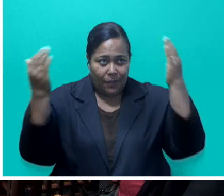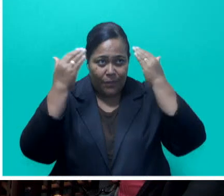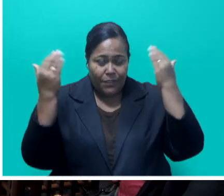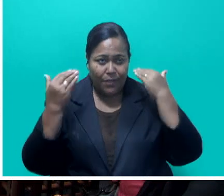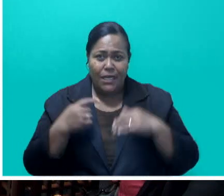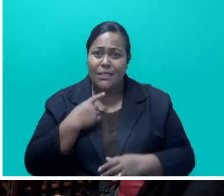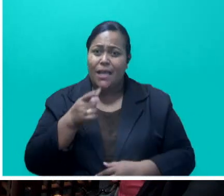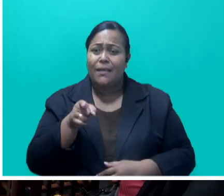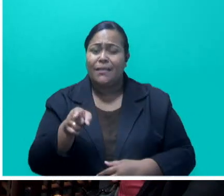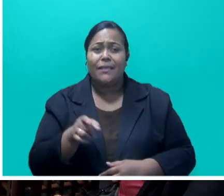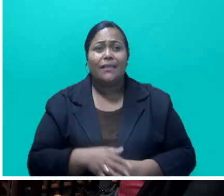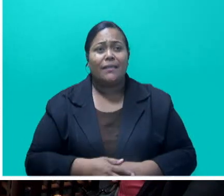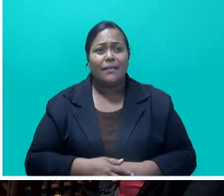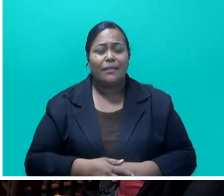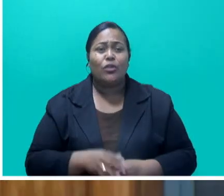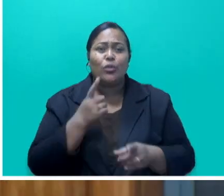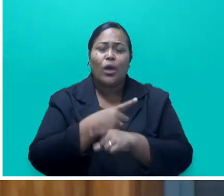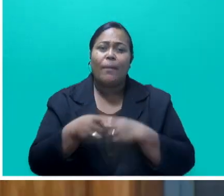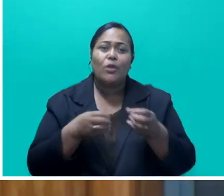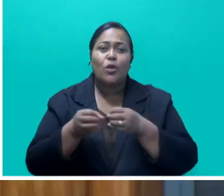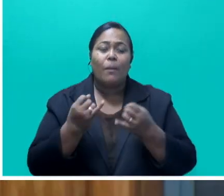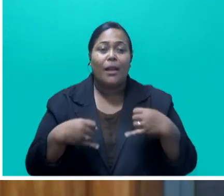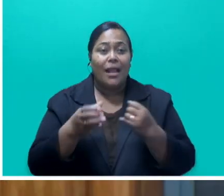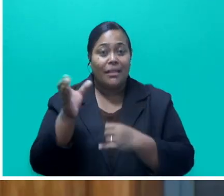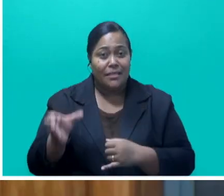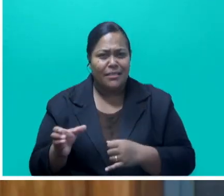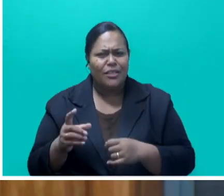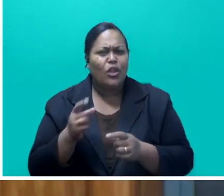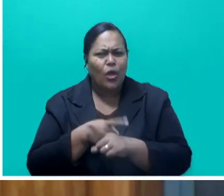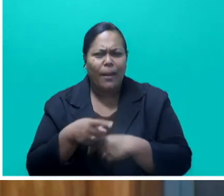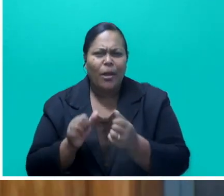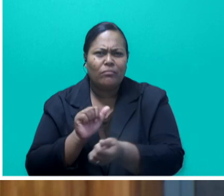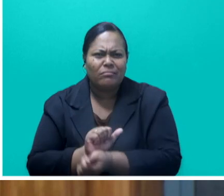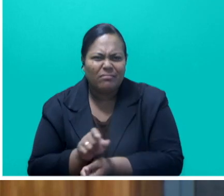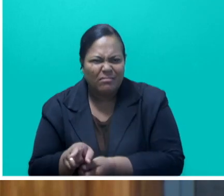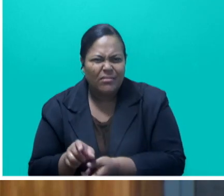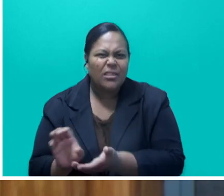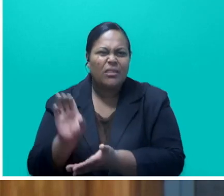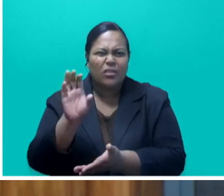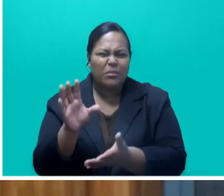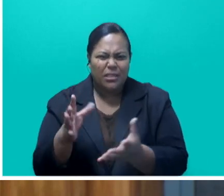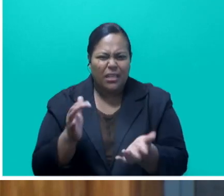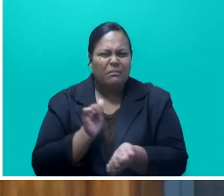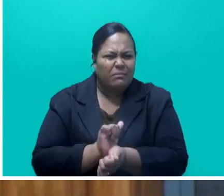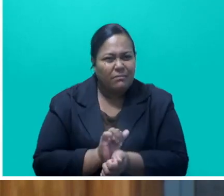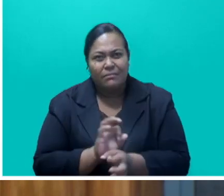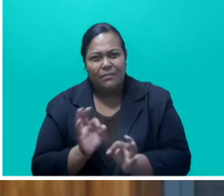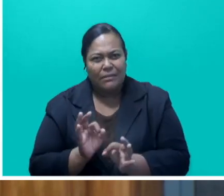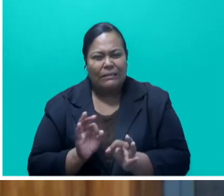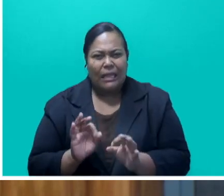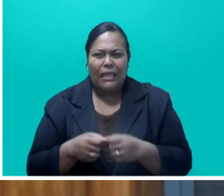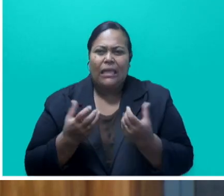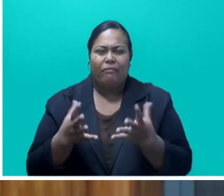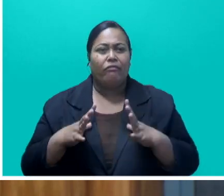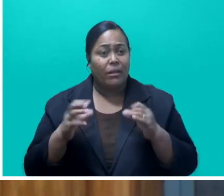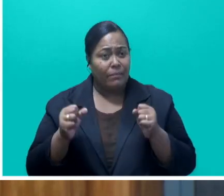the Solomon Islanders and Melanesian communities face formidable constraints in their economic and their socio-economic development.